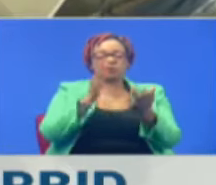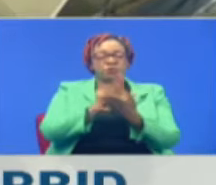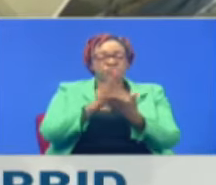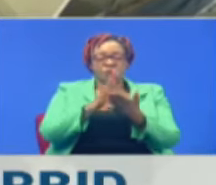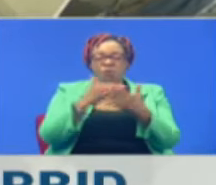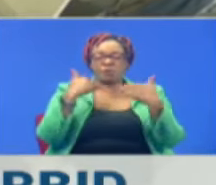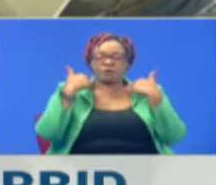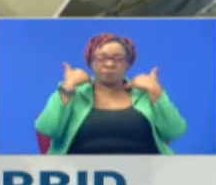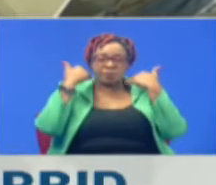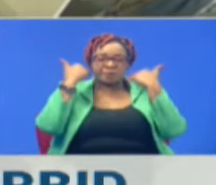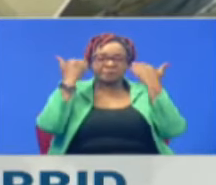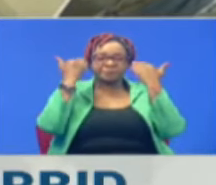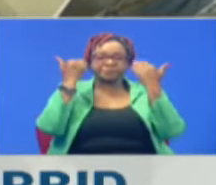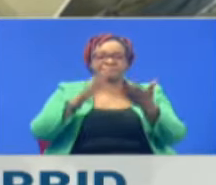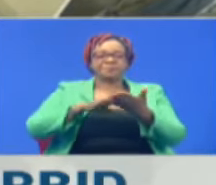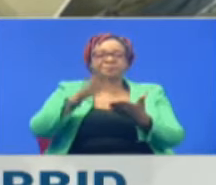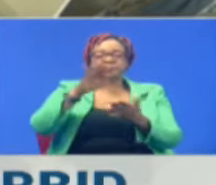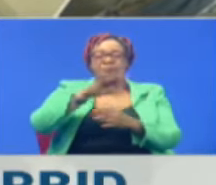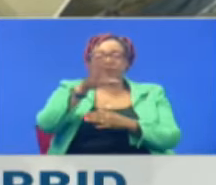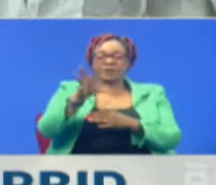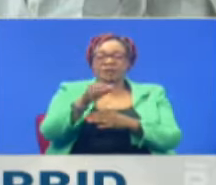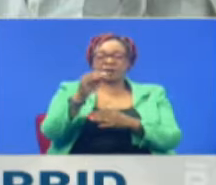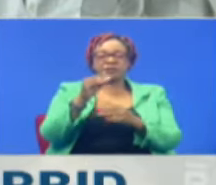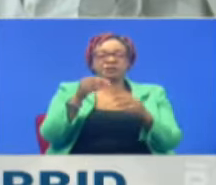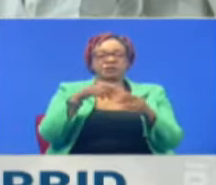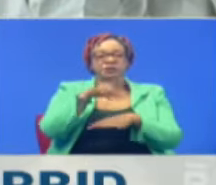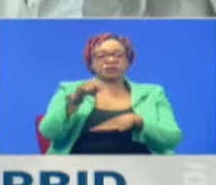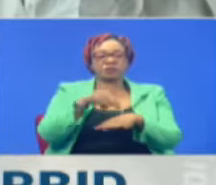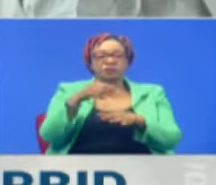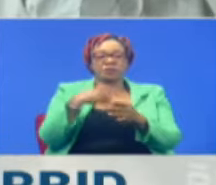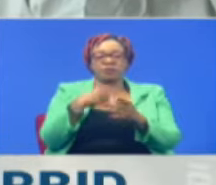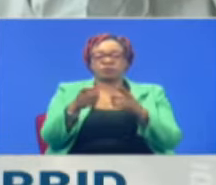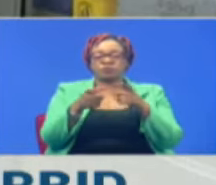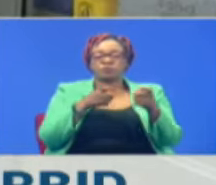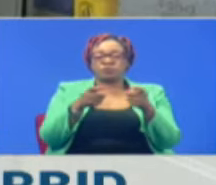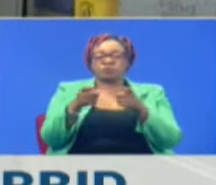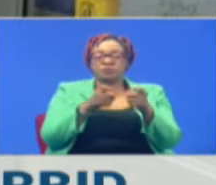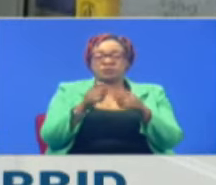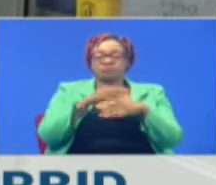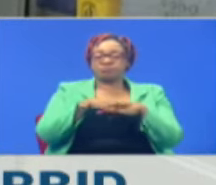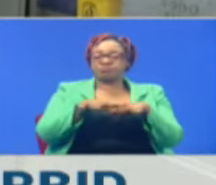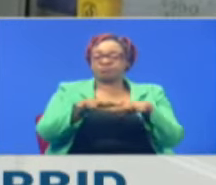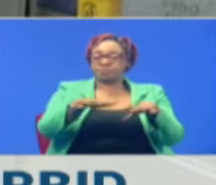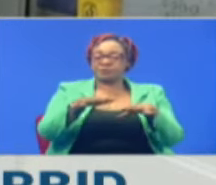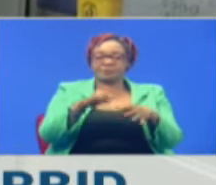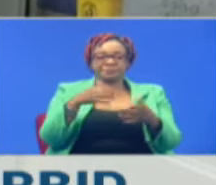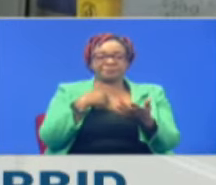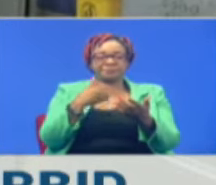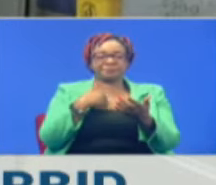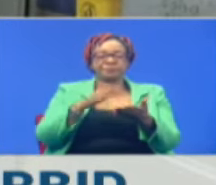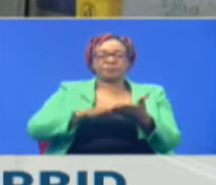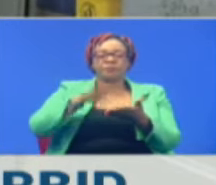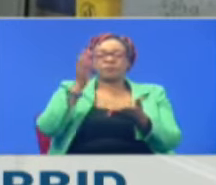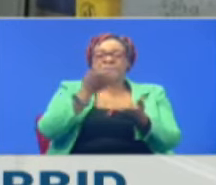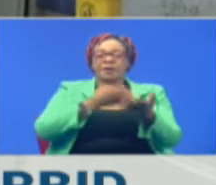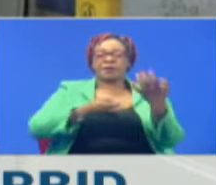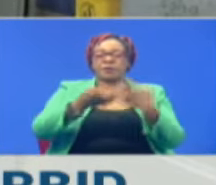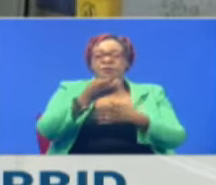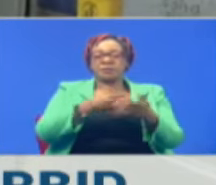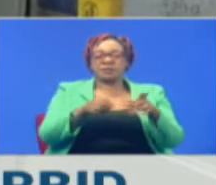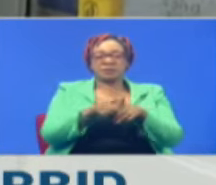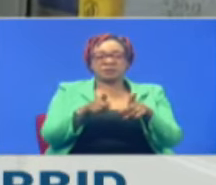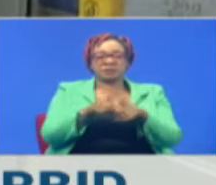Most African nations were swift in putting measures to control the spread, despite being injurious to most economies, and the injuries have indeed